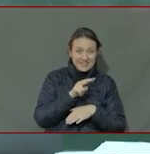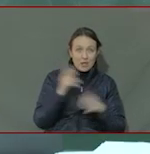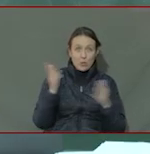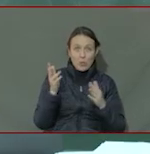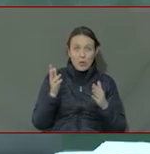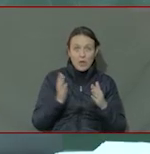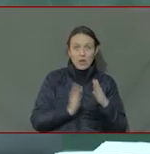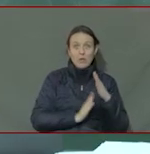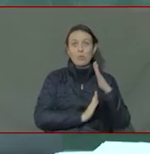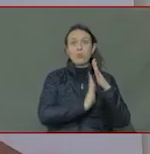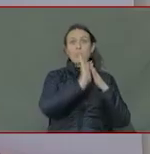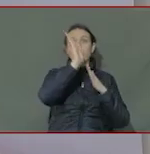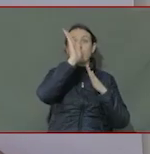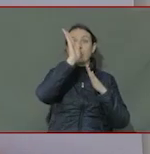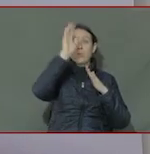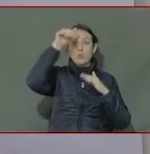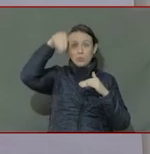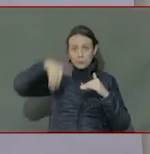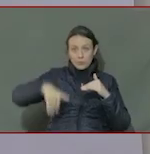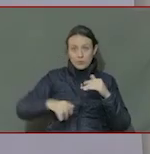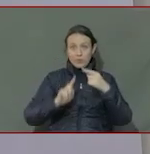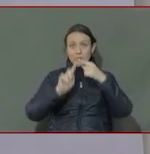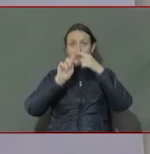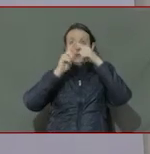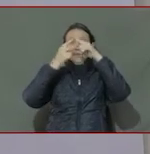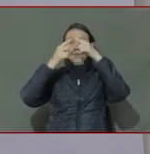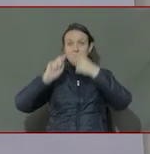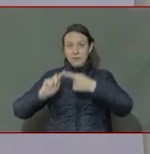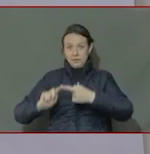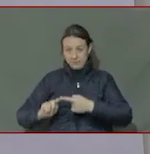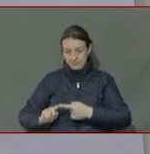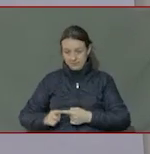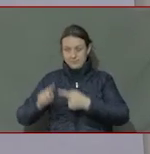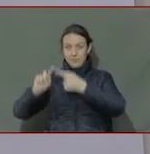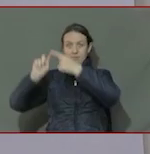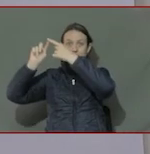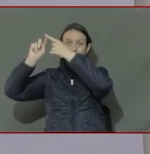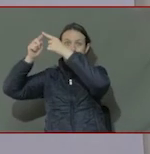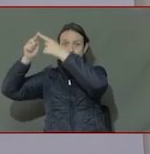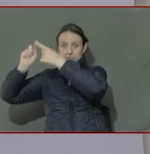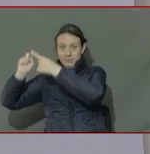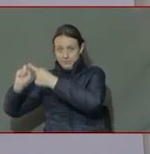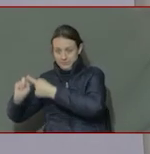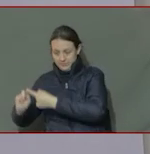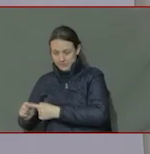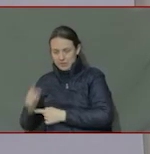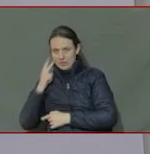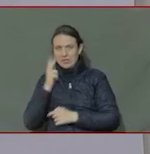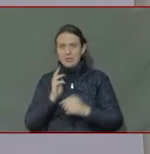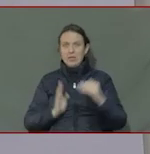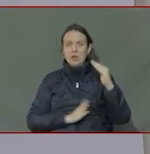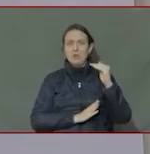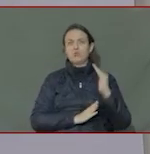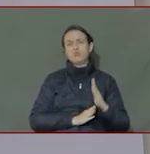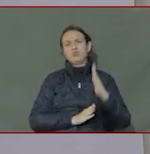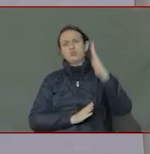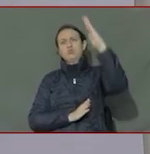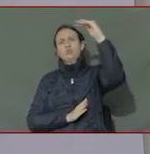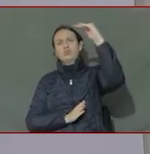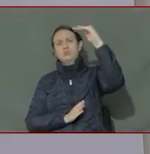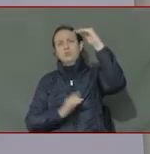low points. Always look at the peaks and the low points on a graph. Look at that peak. Now read